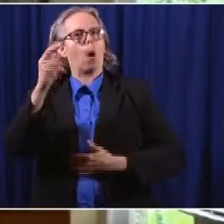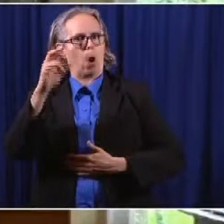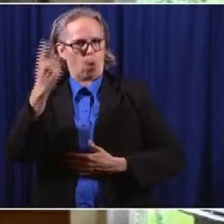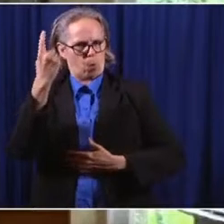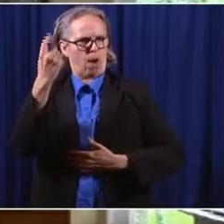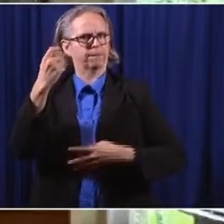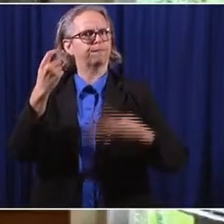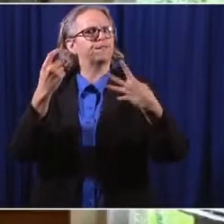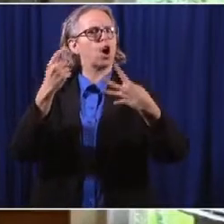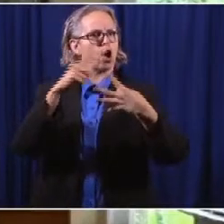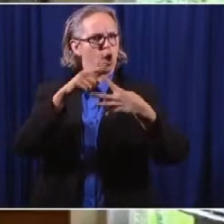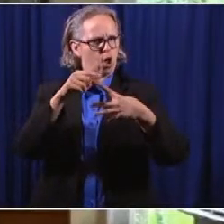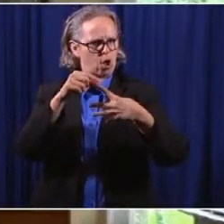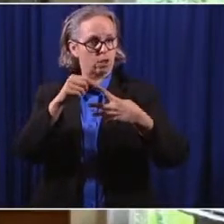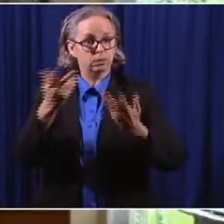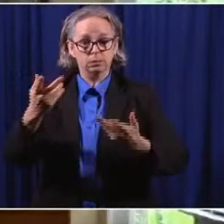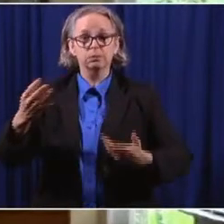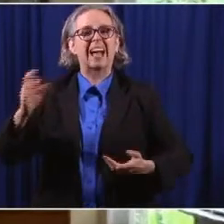visit